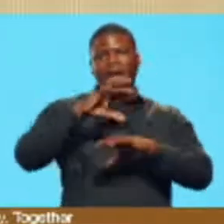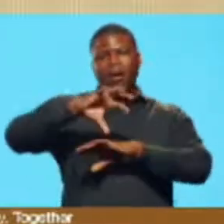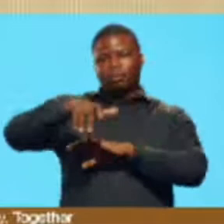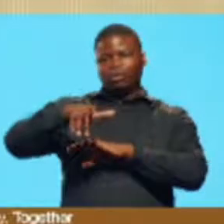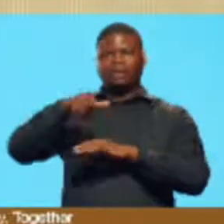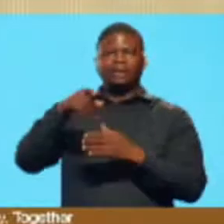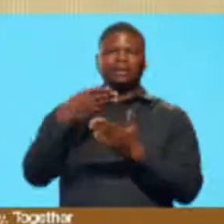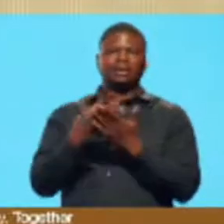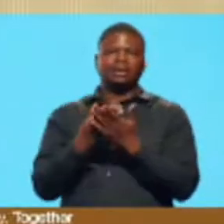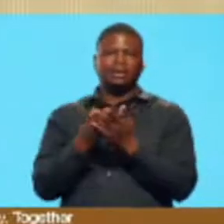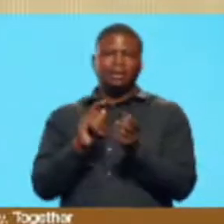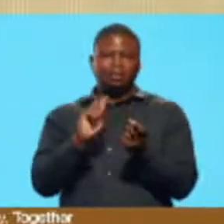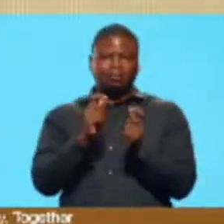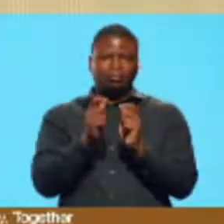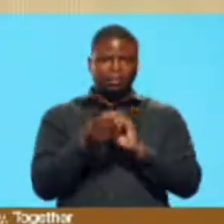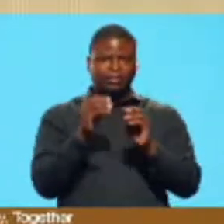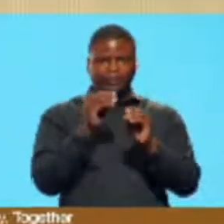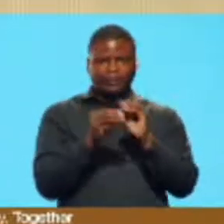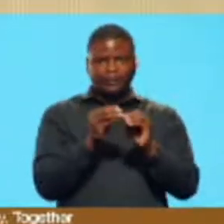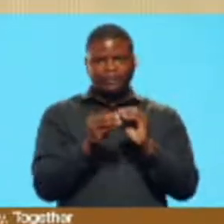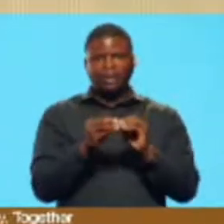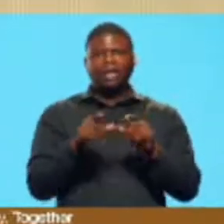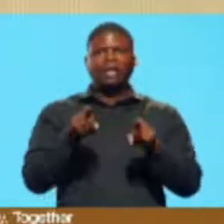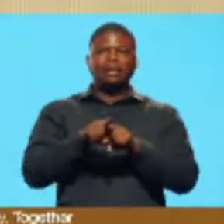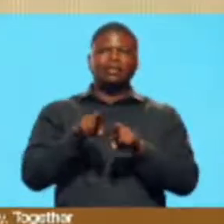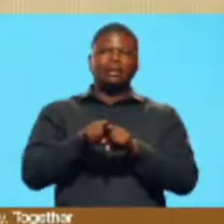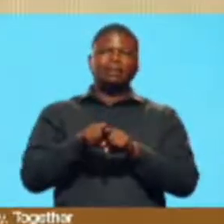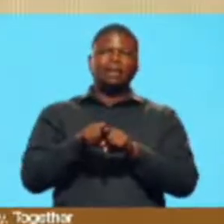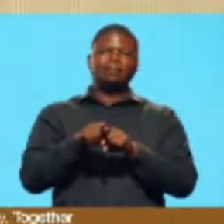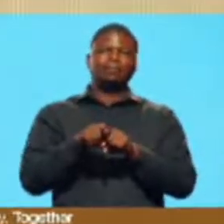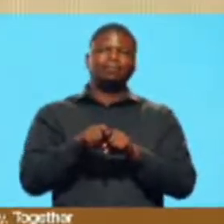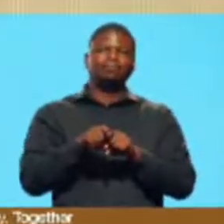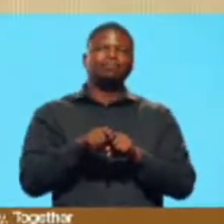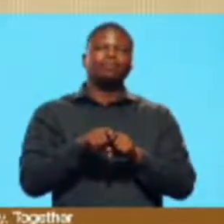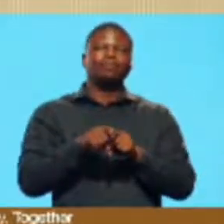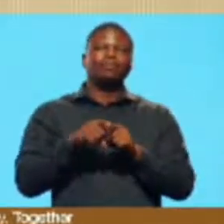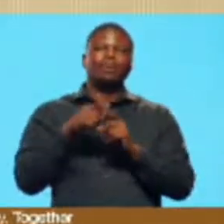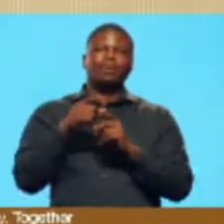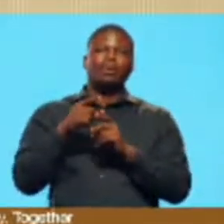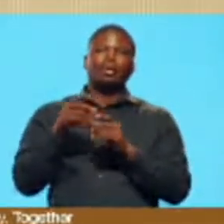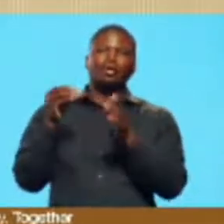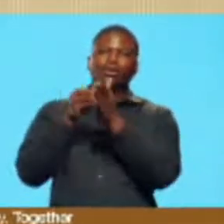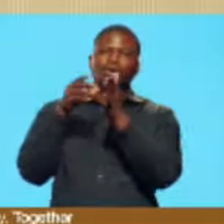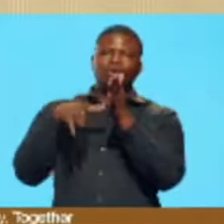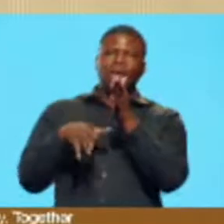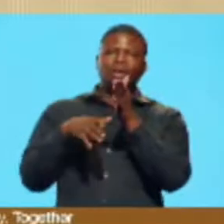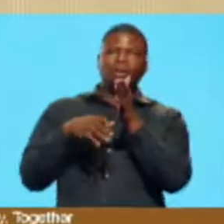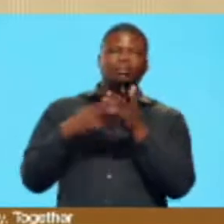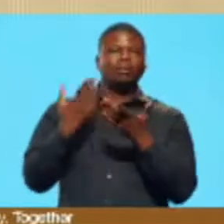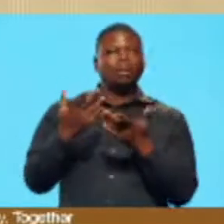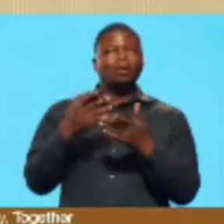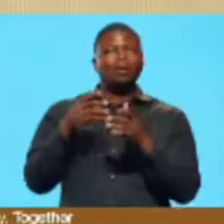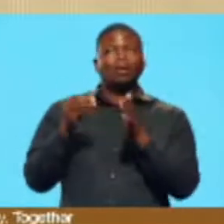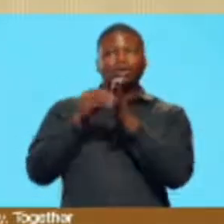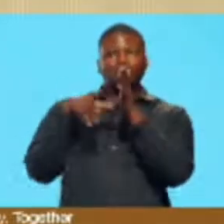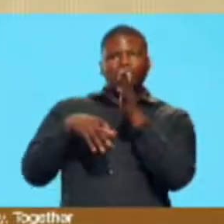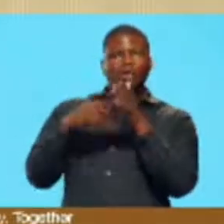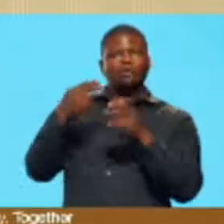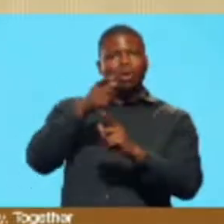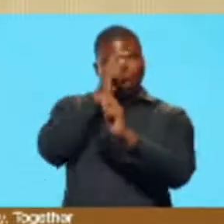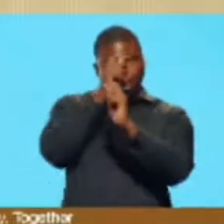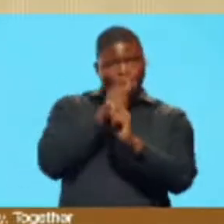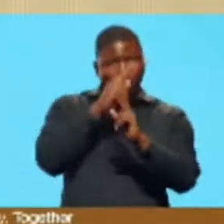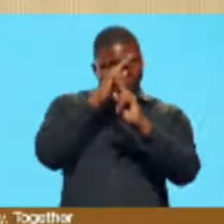how best the postgraduate students, when they are doing their thesis and dissertation, how they can contribute